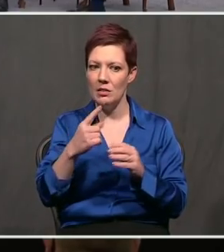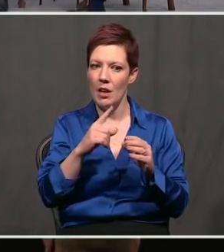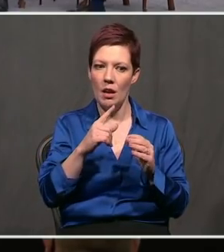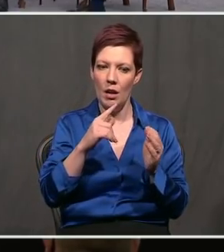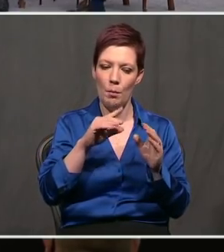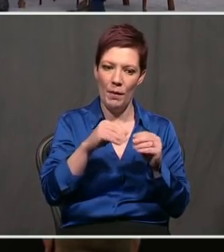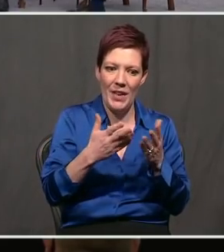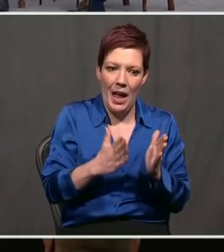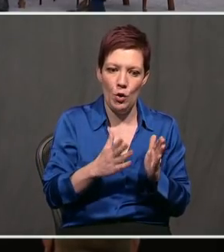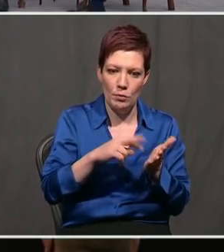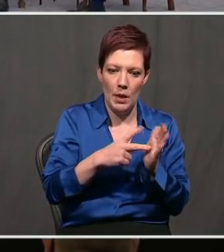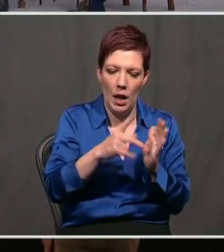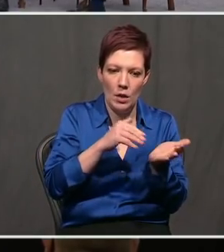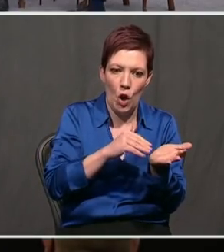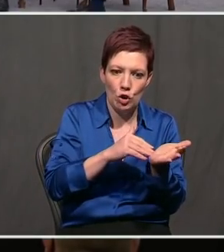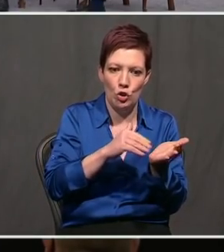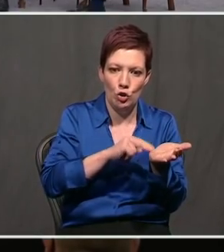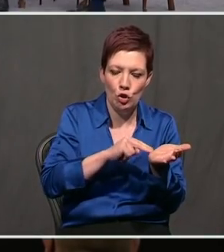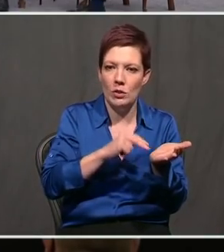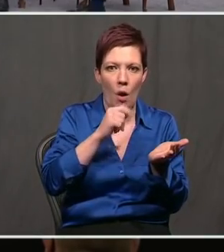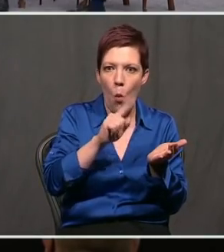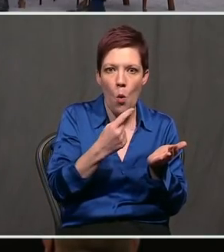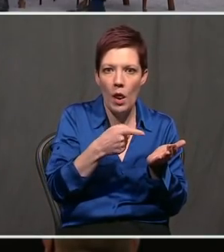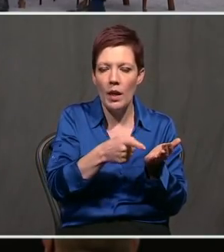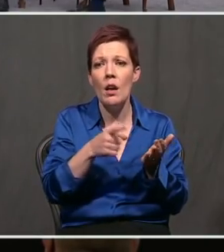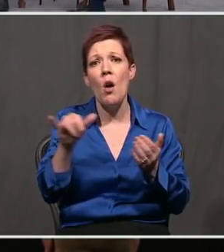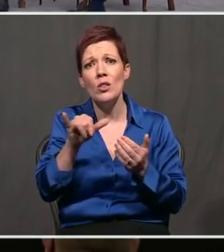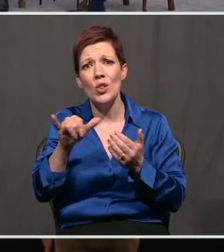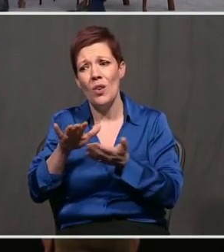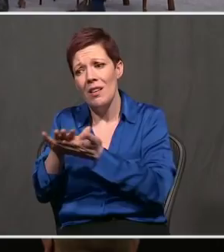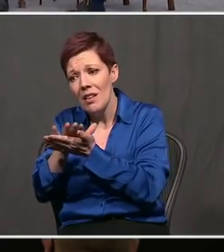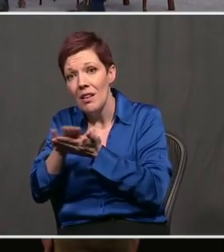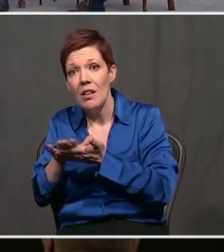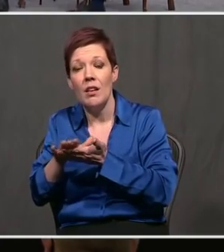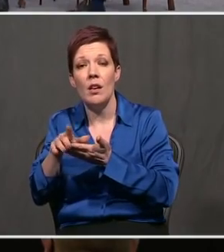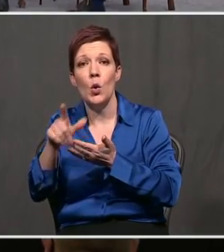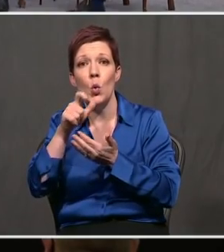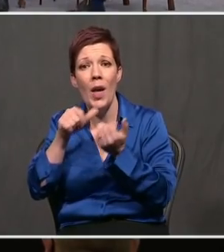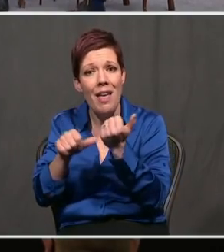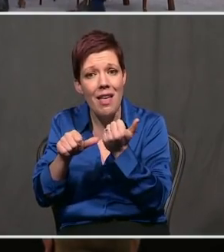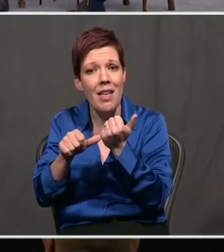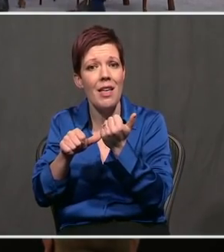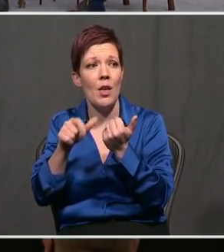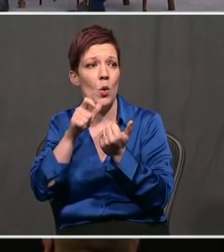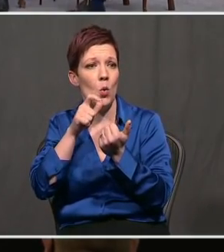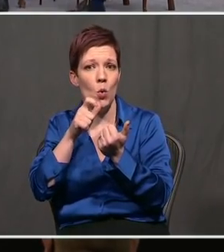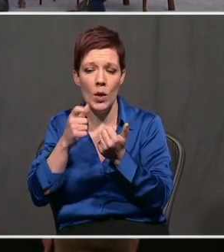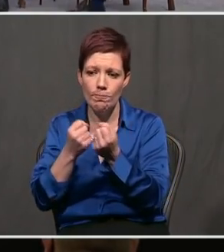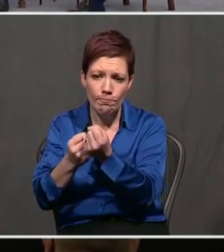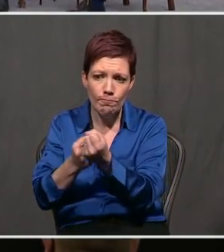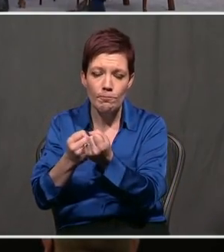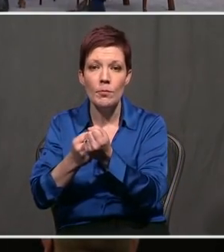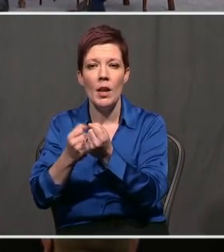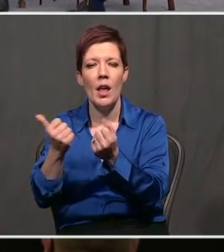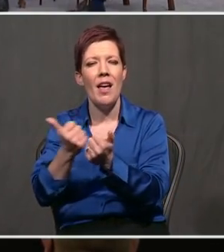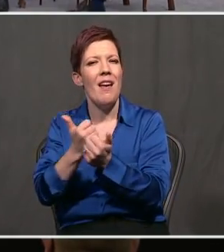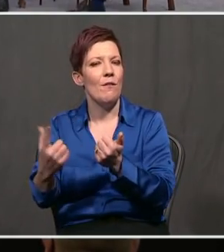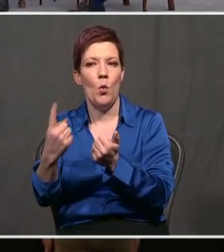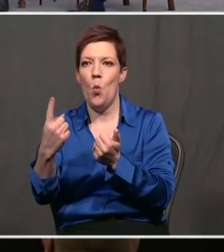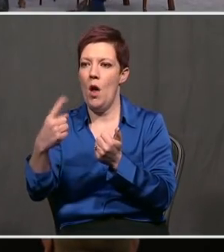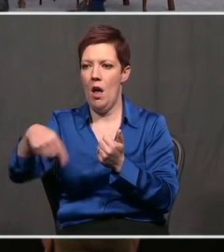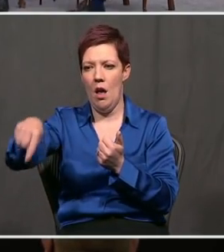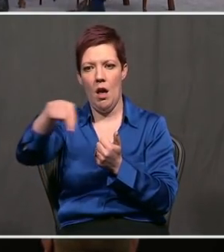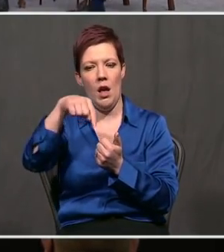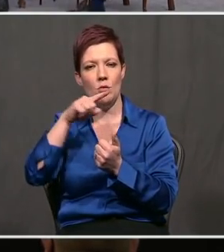the janitors, it's the orderlies, it's the aides, everybody who are providing that kind of help that make the system